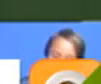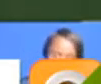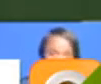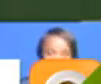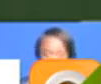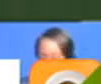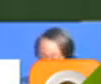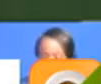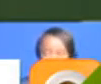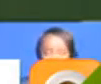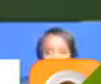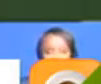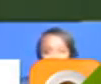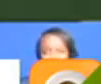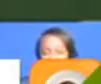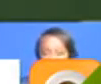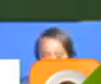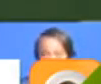forward.